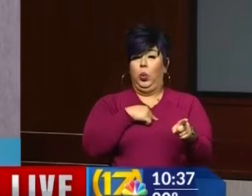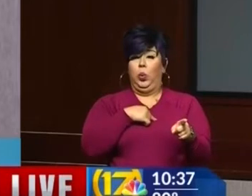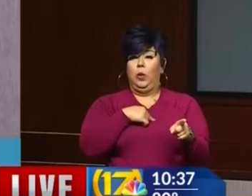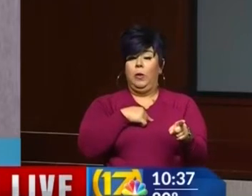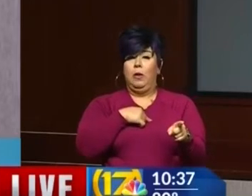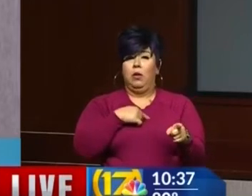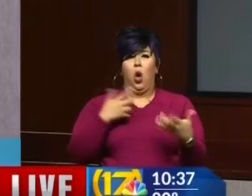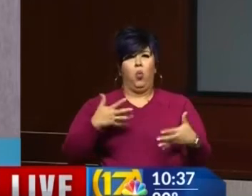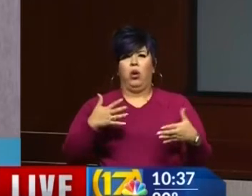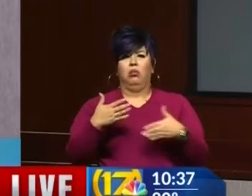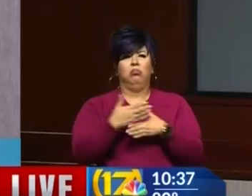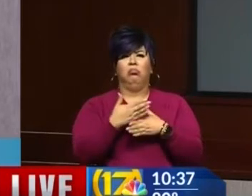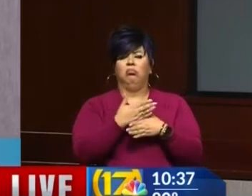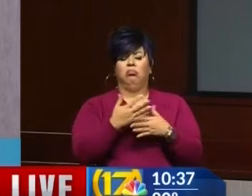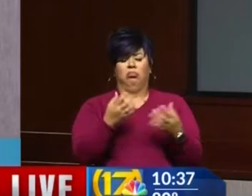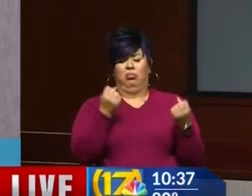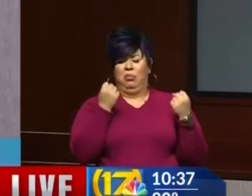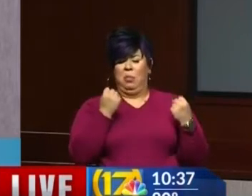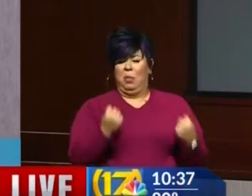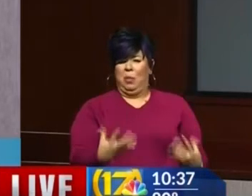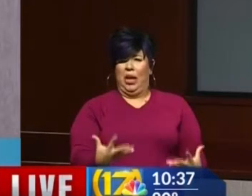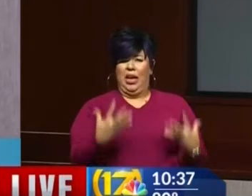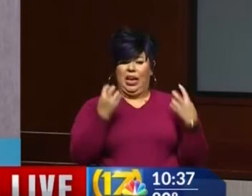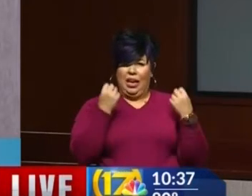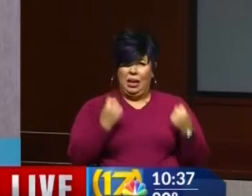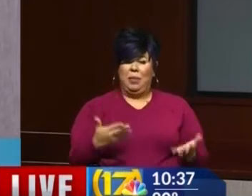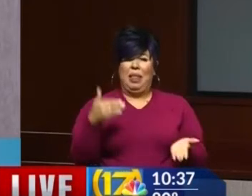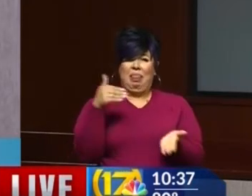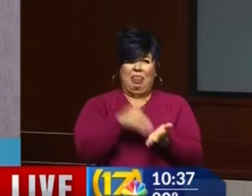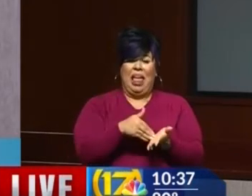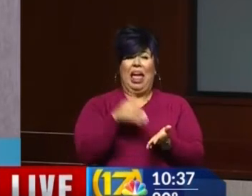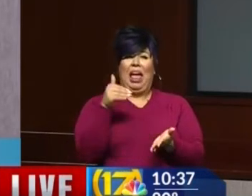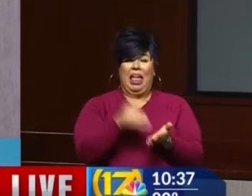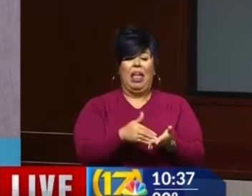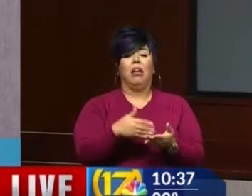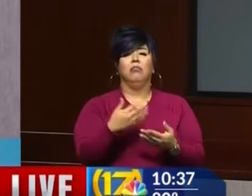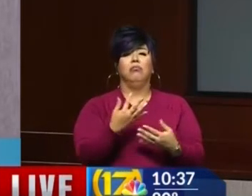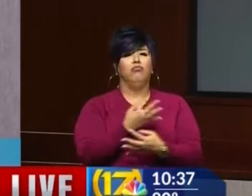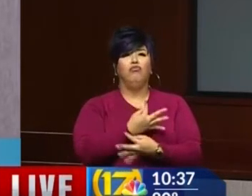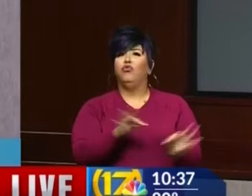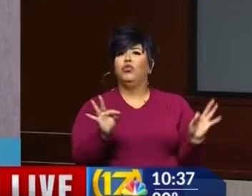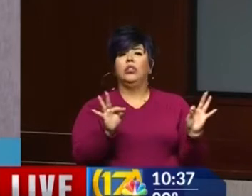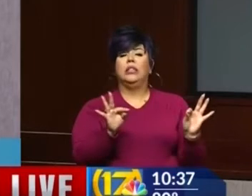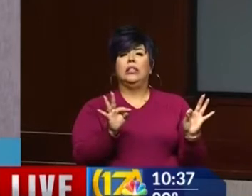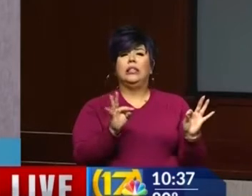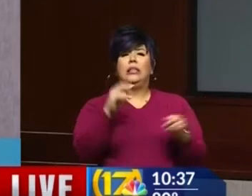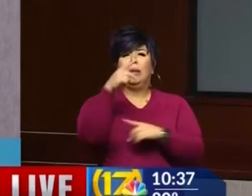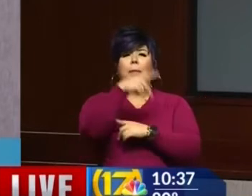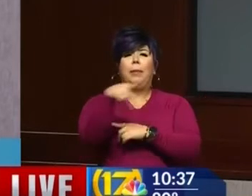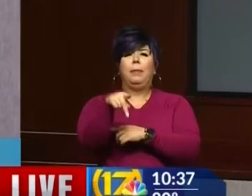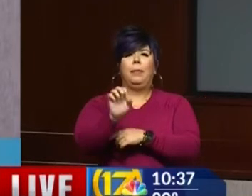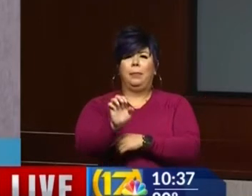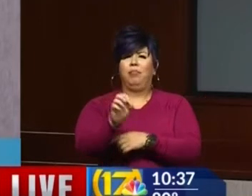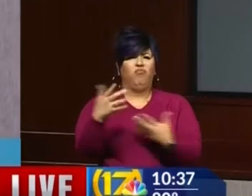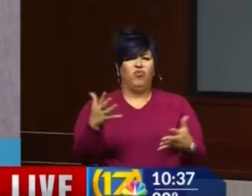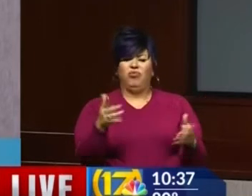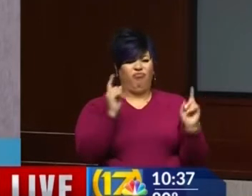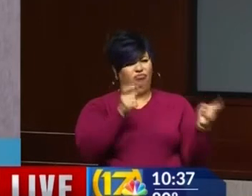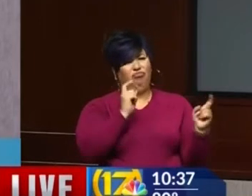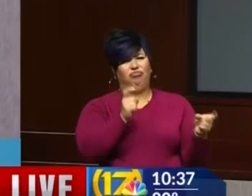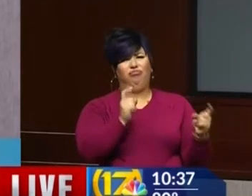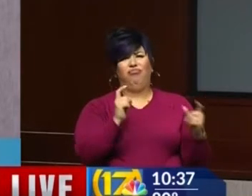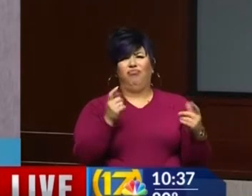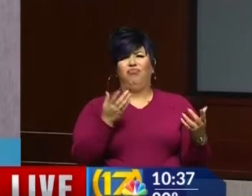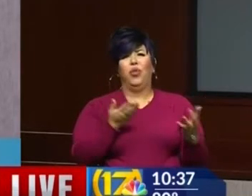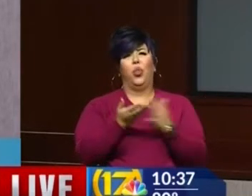We've distributed thousands, tens of thousands of free PPE through